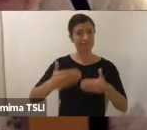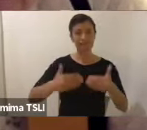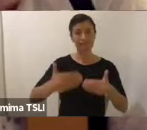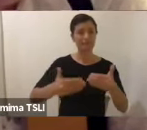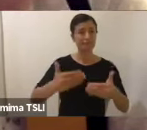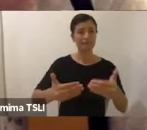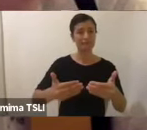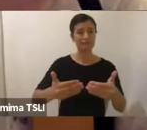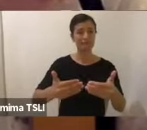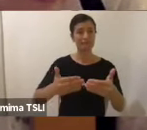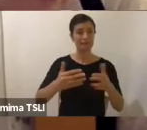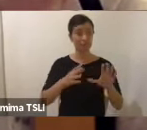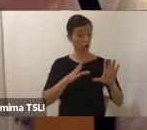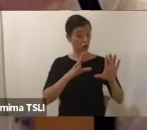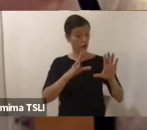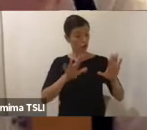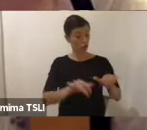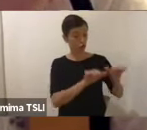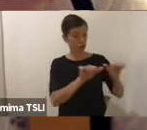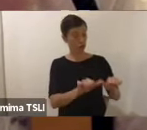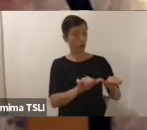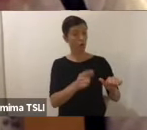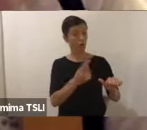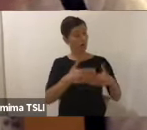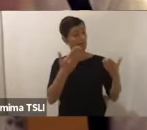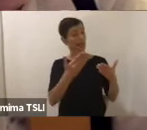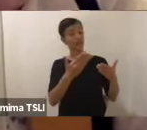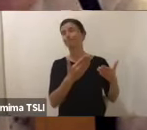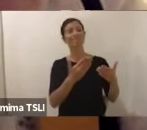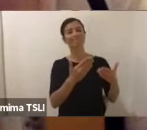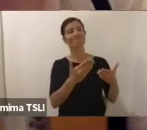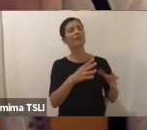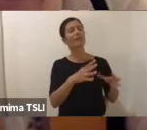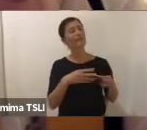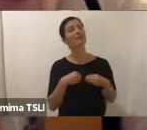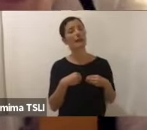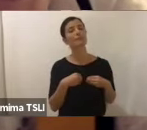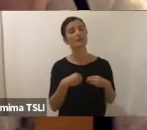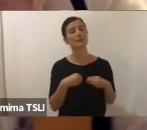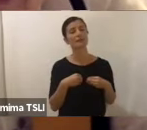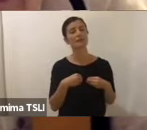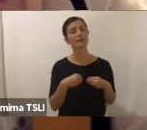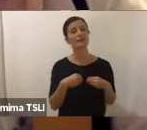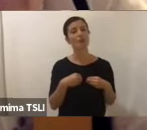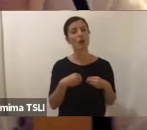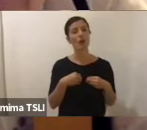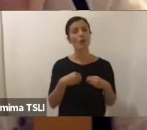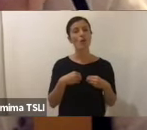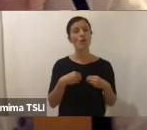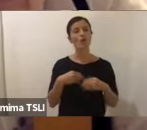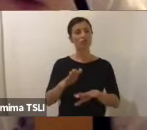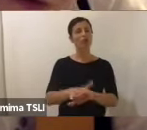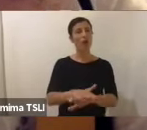issue in a day or a week so i guess what's next is being willing to be in it for the long haul and